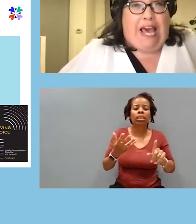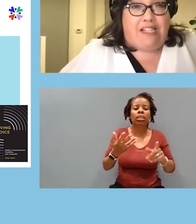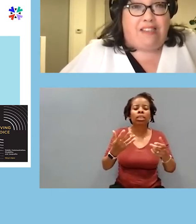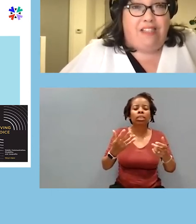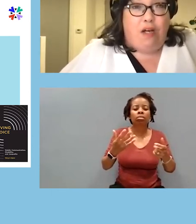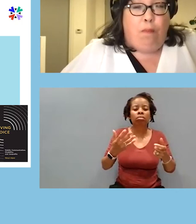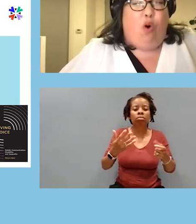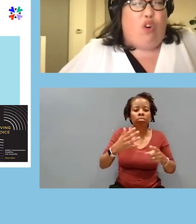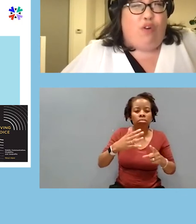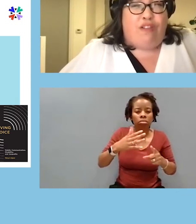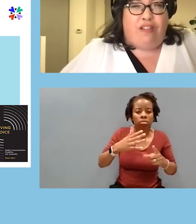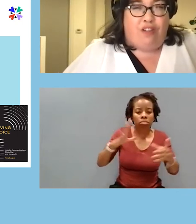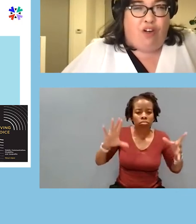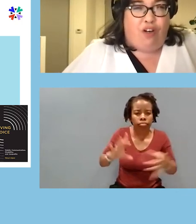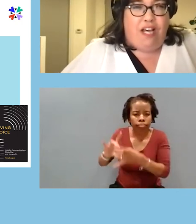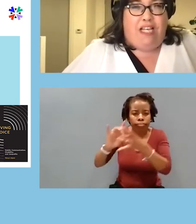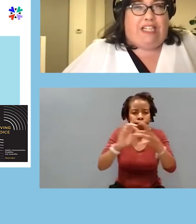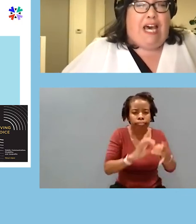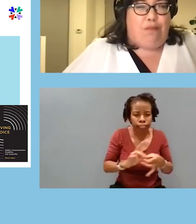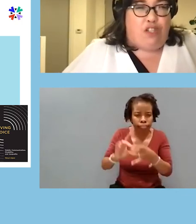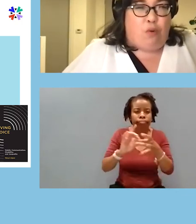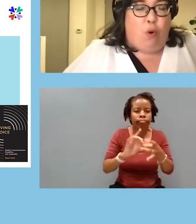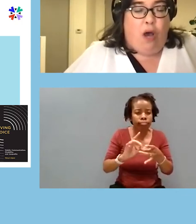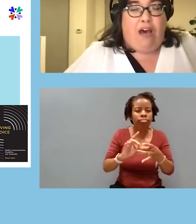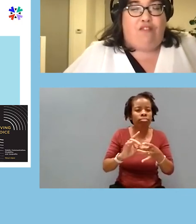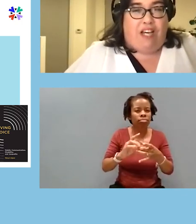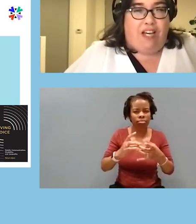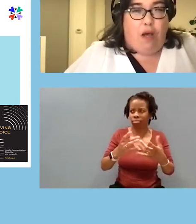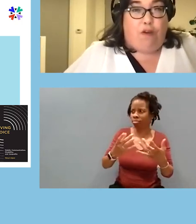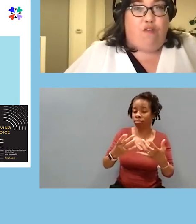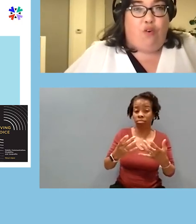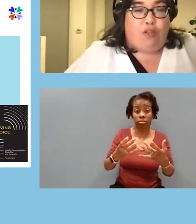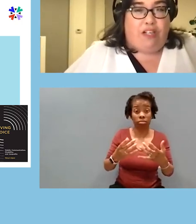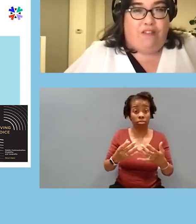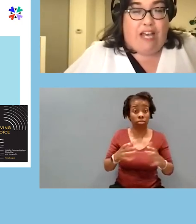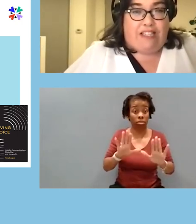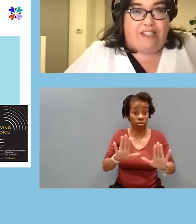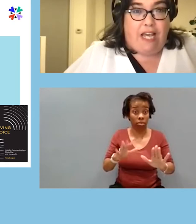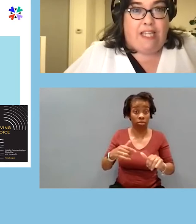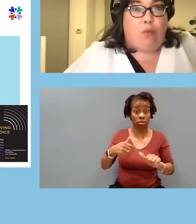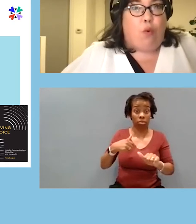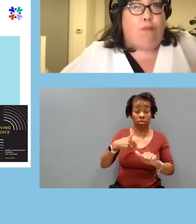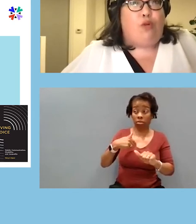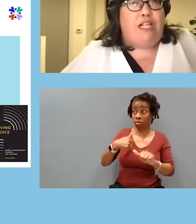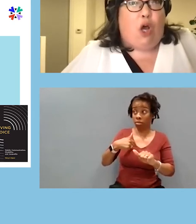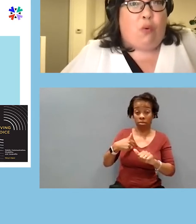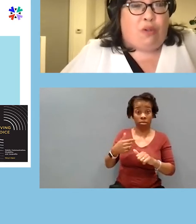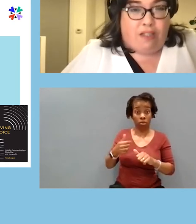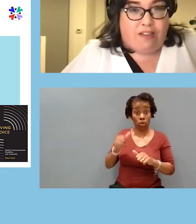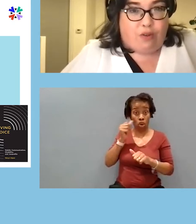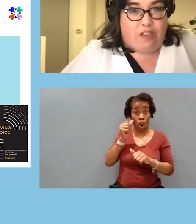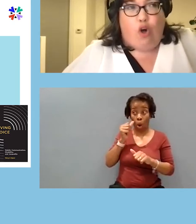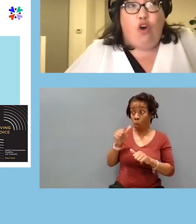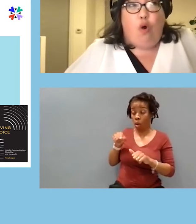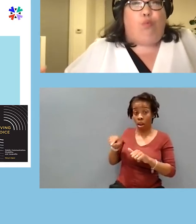a text, more often than not, the captioner will have that before the event and they will preload